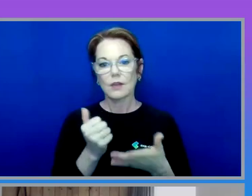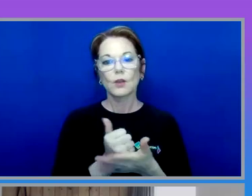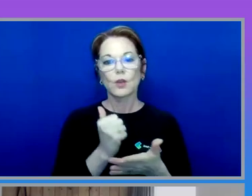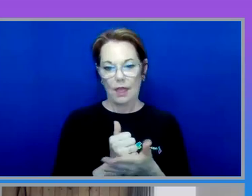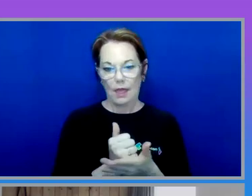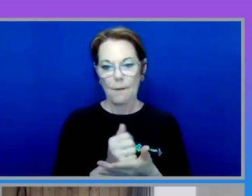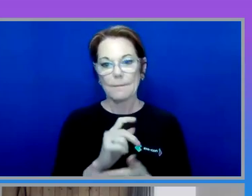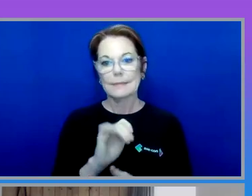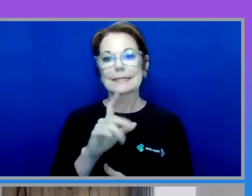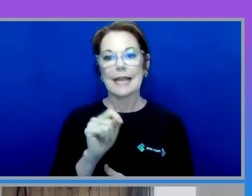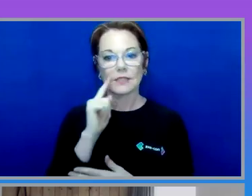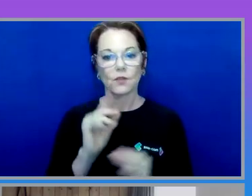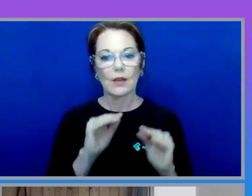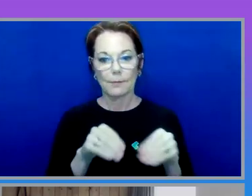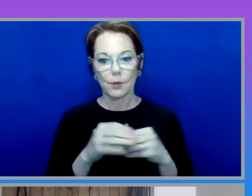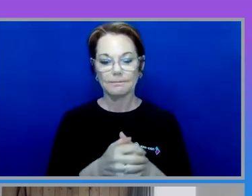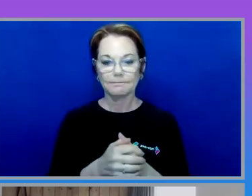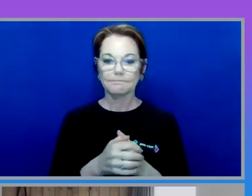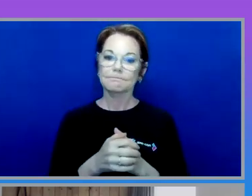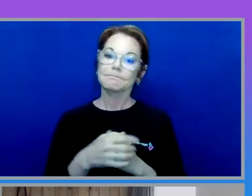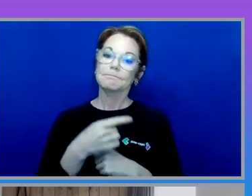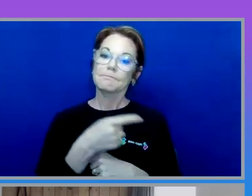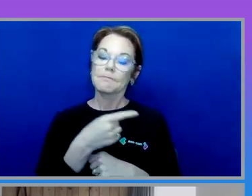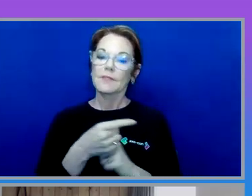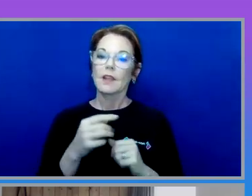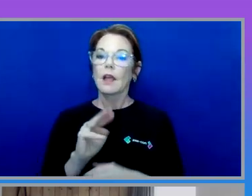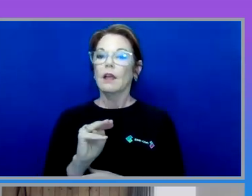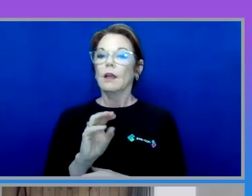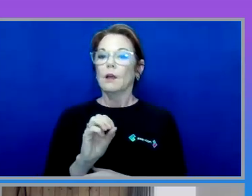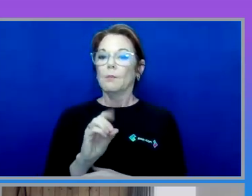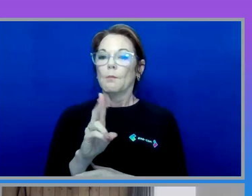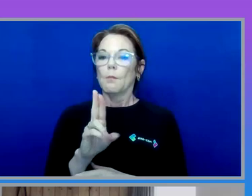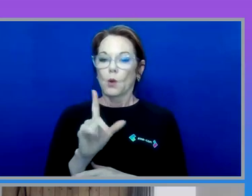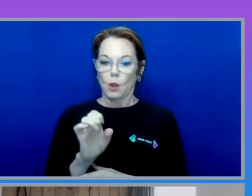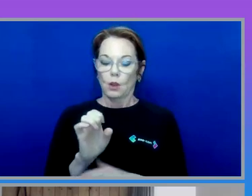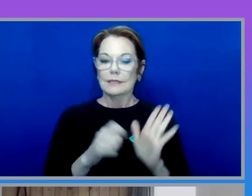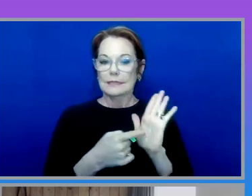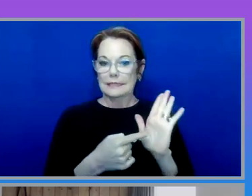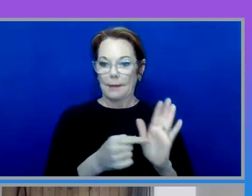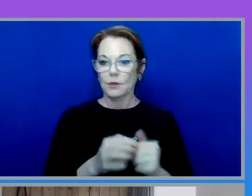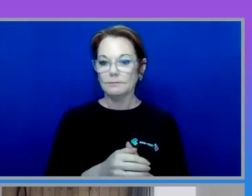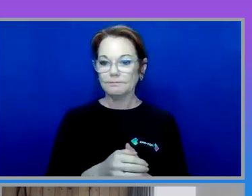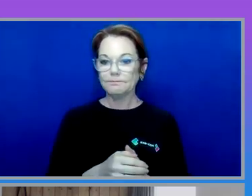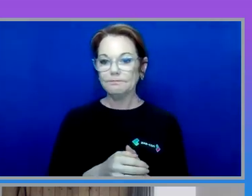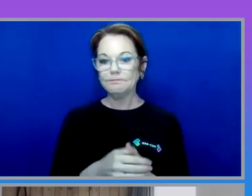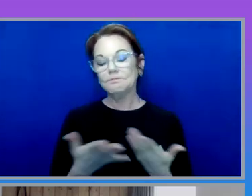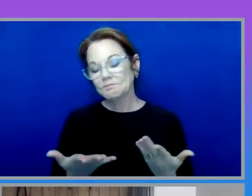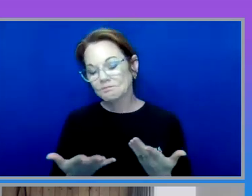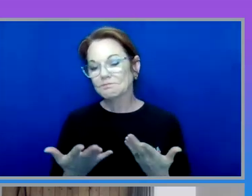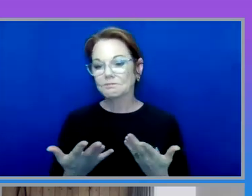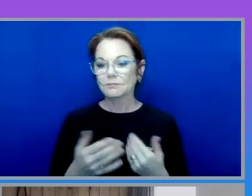fields. And let's look at the modal example that I have. And I'll say a brief